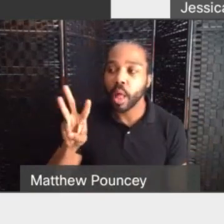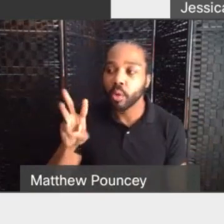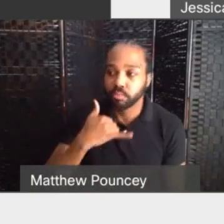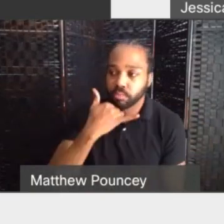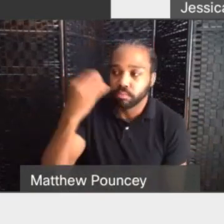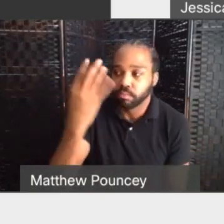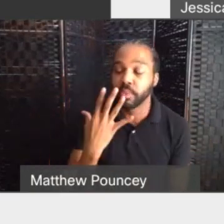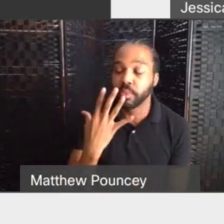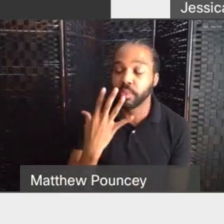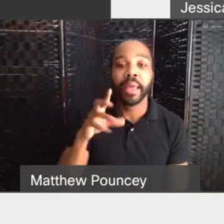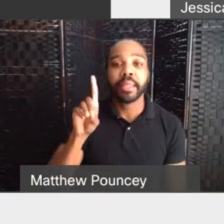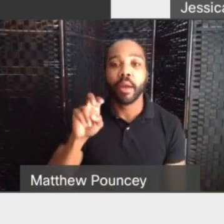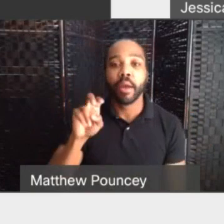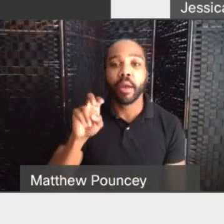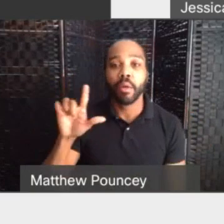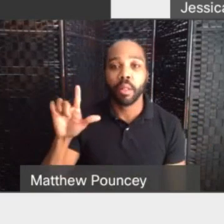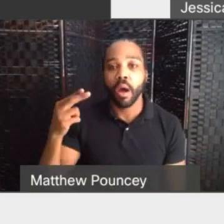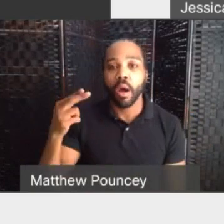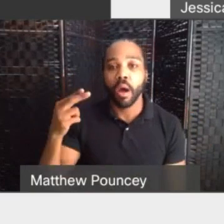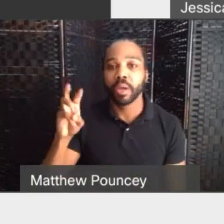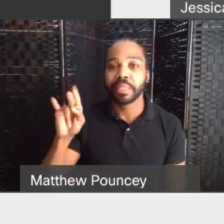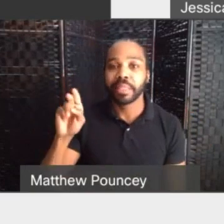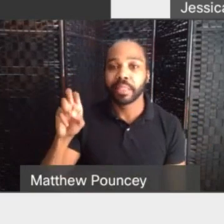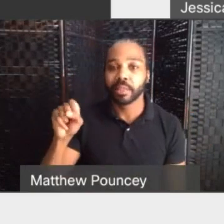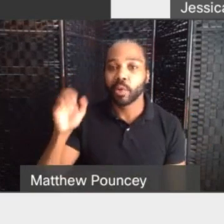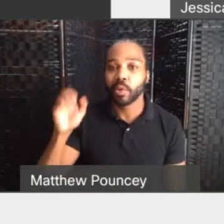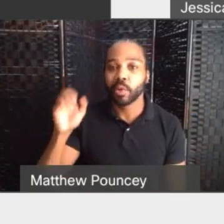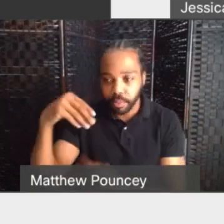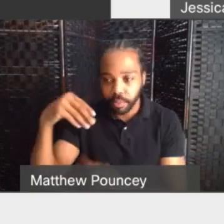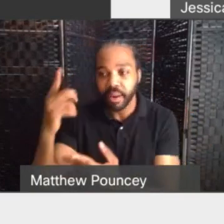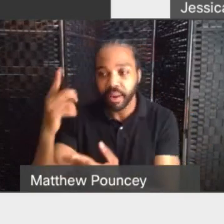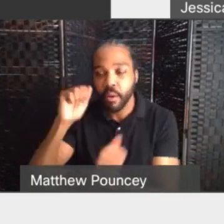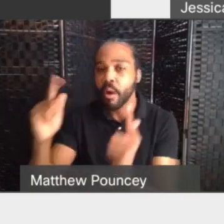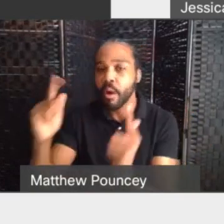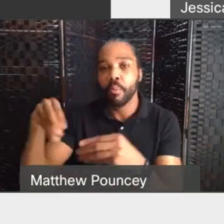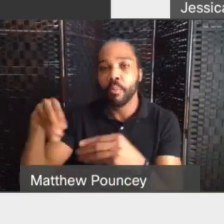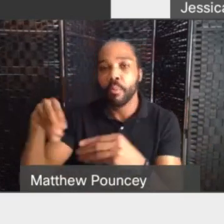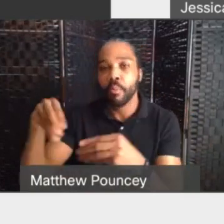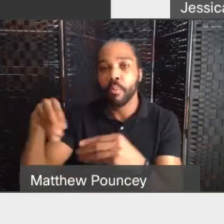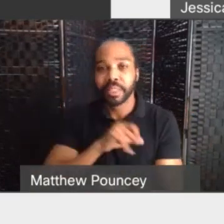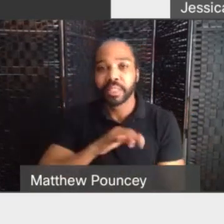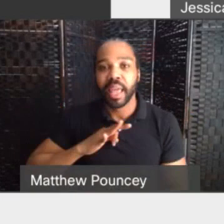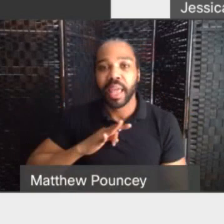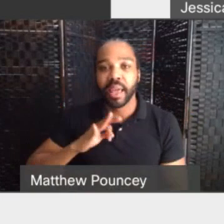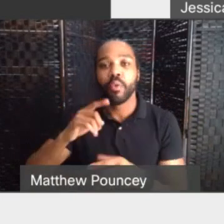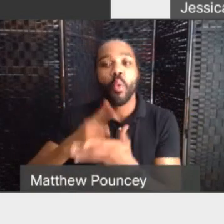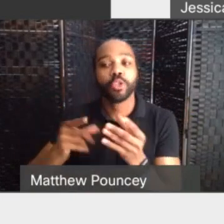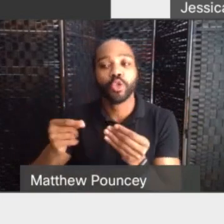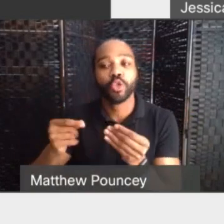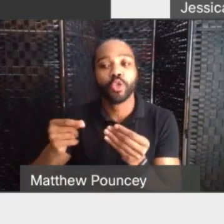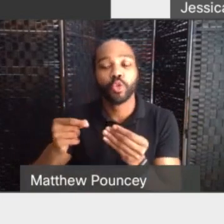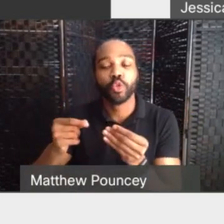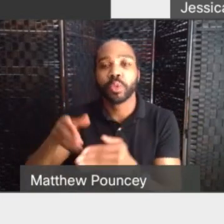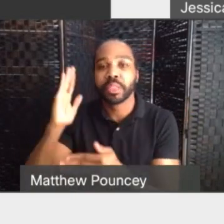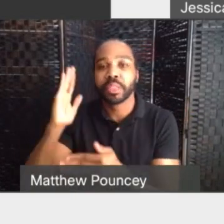be providing for all of our provider staff regarding ending isolation, because this idea of